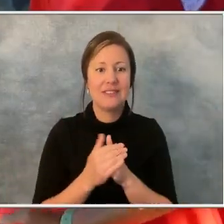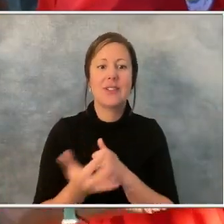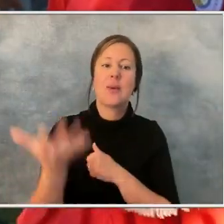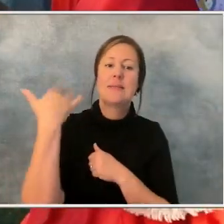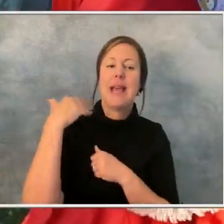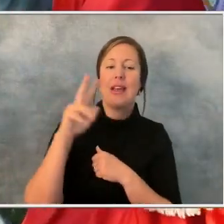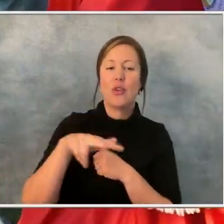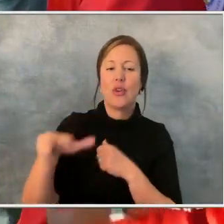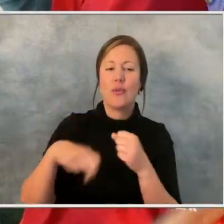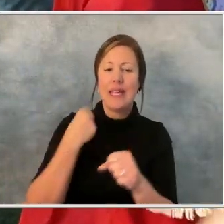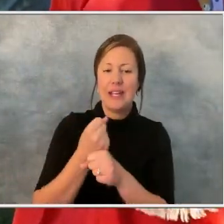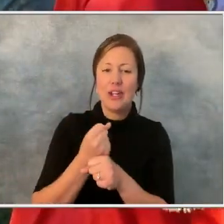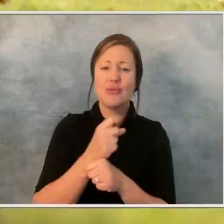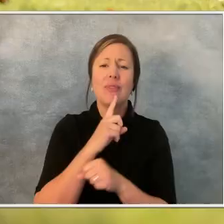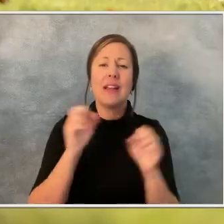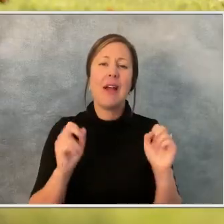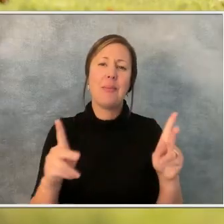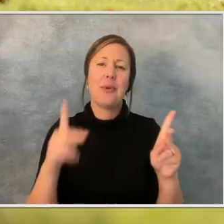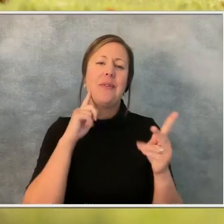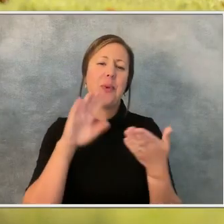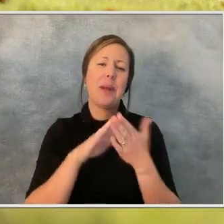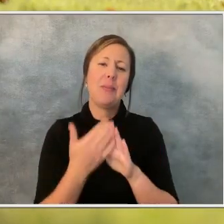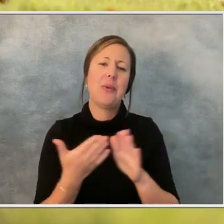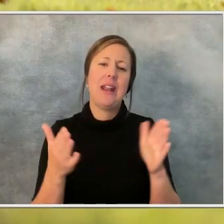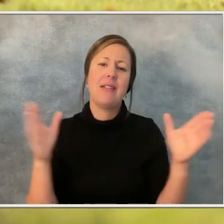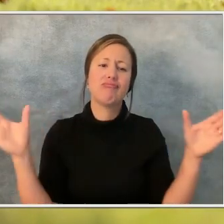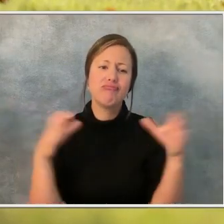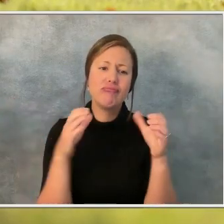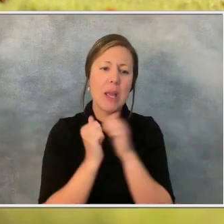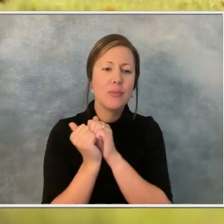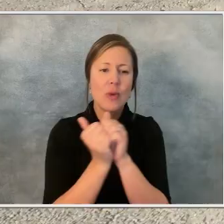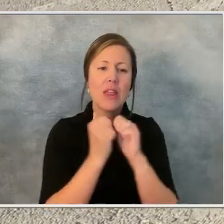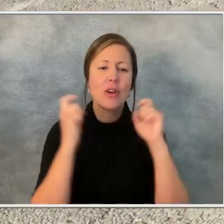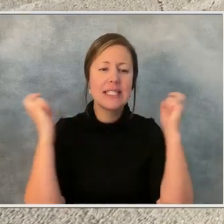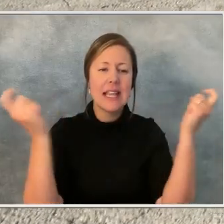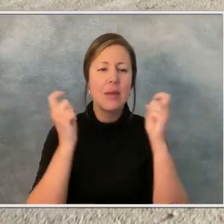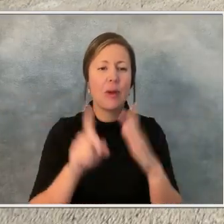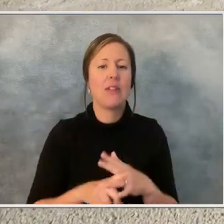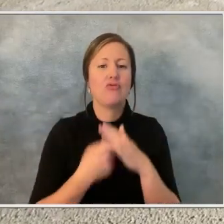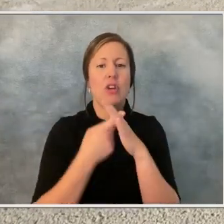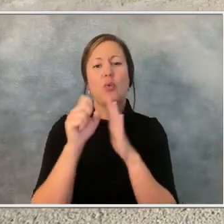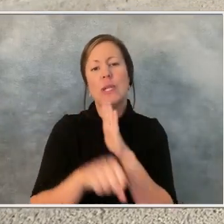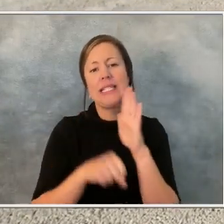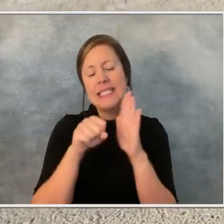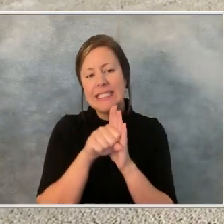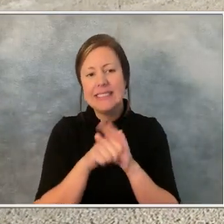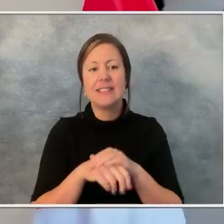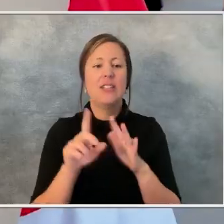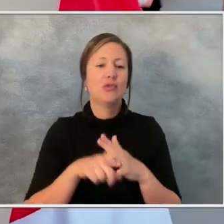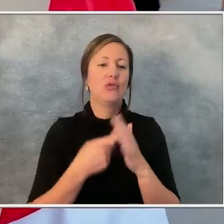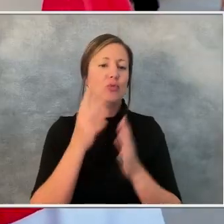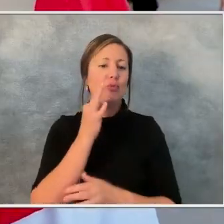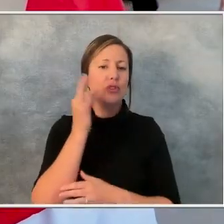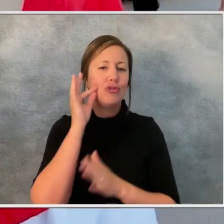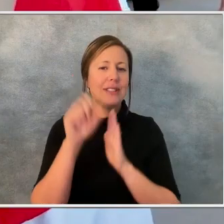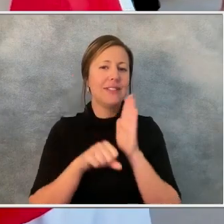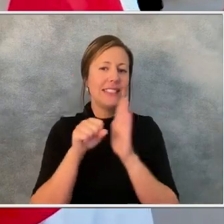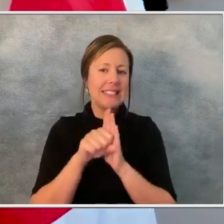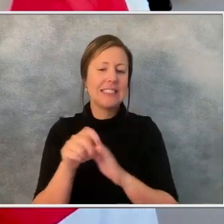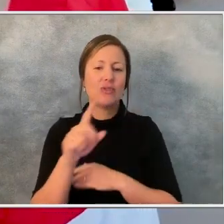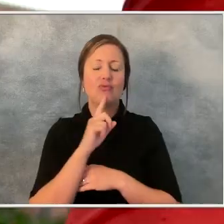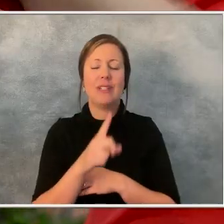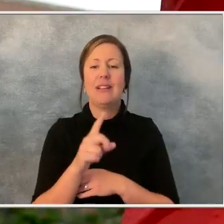the community to come together, celebrate the start to the NFL season, the start to the Chiefs season, but also give back to very